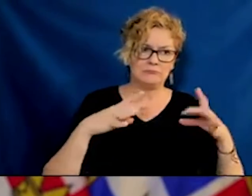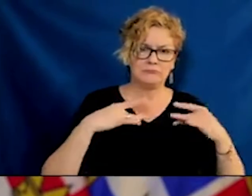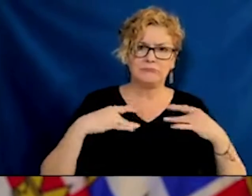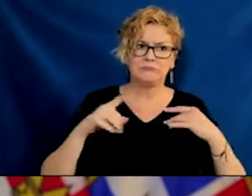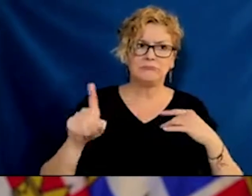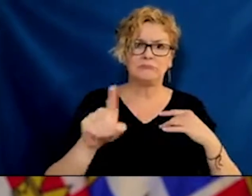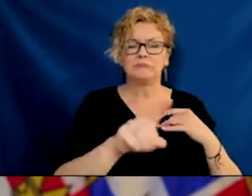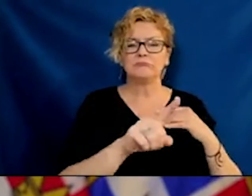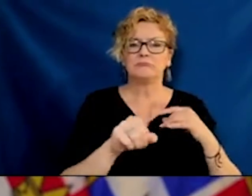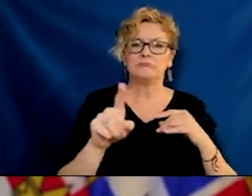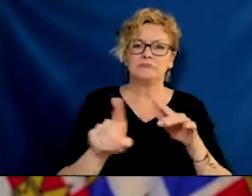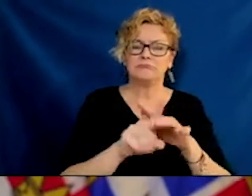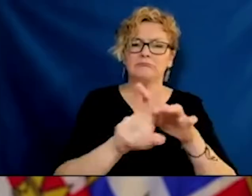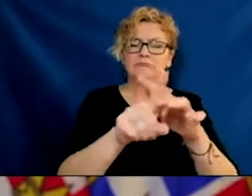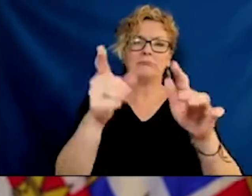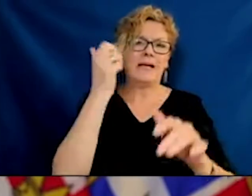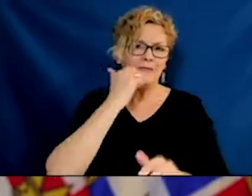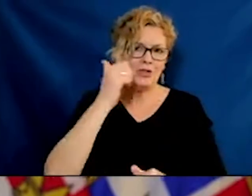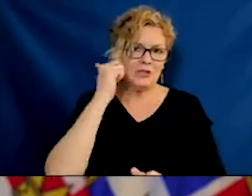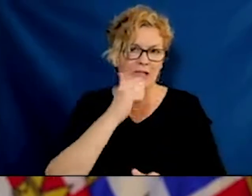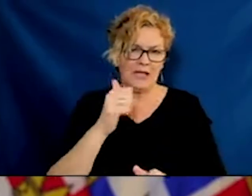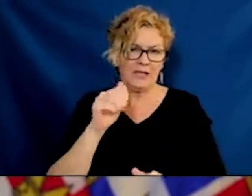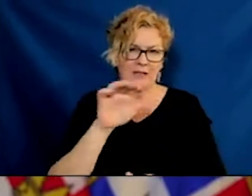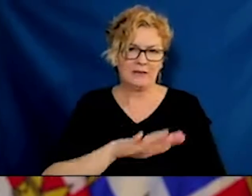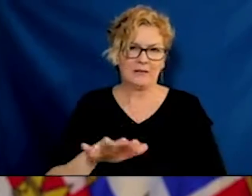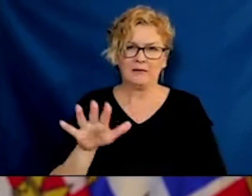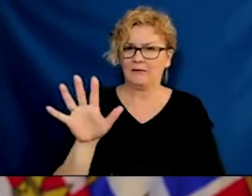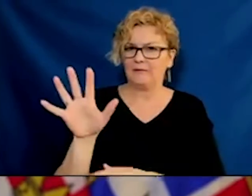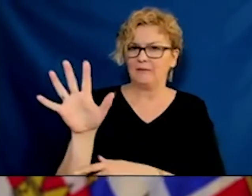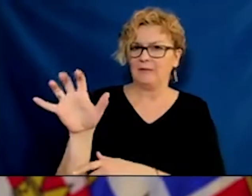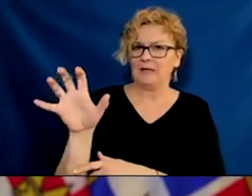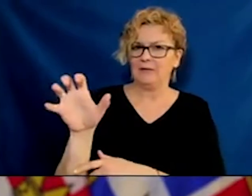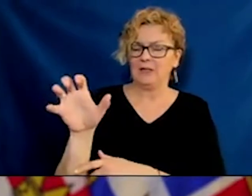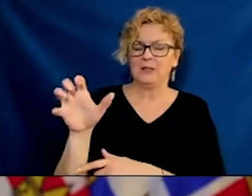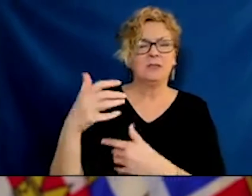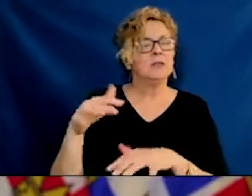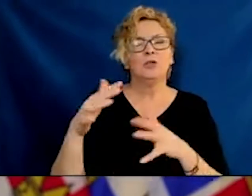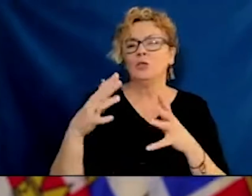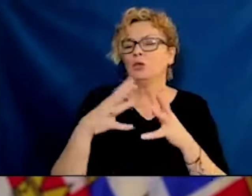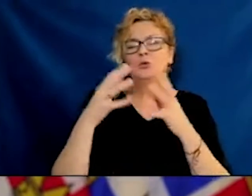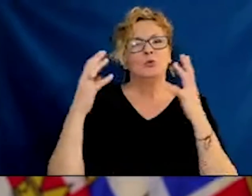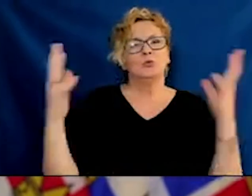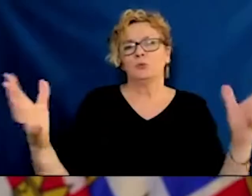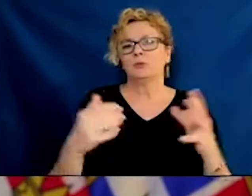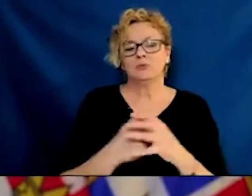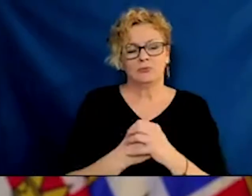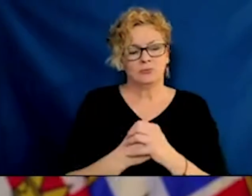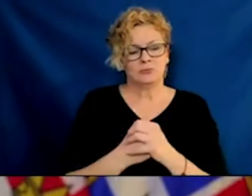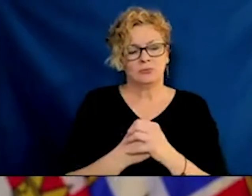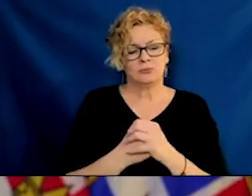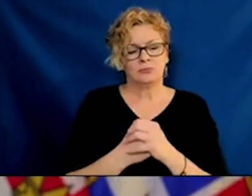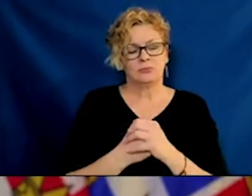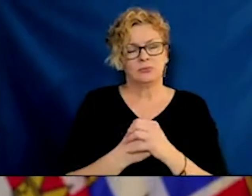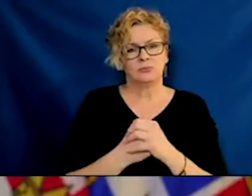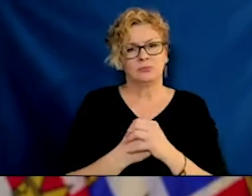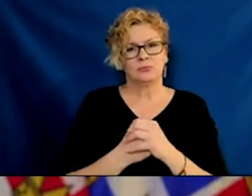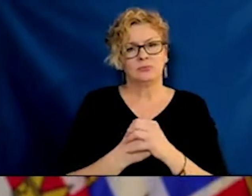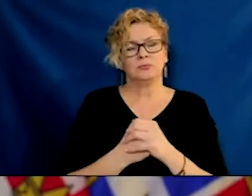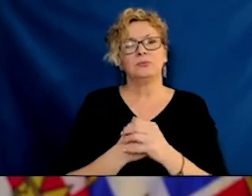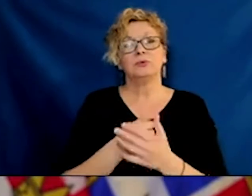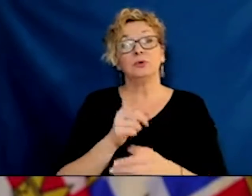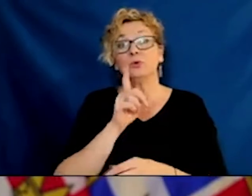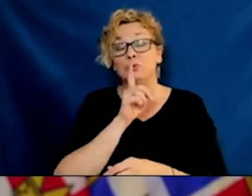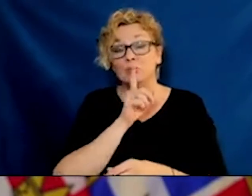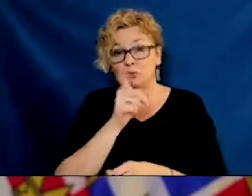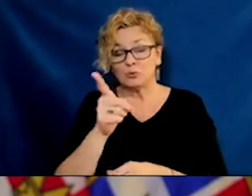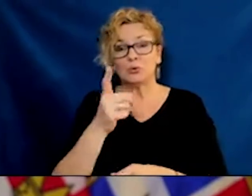community. This shows us that while we're getting a handle on long-term care, the virus continues